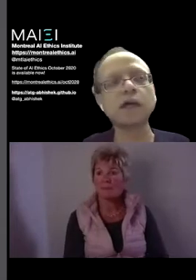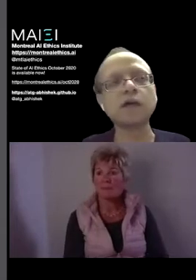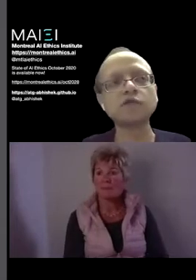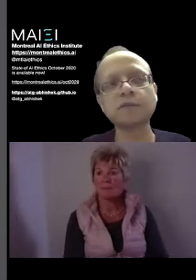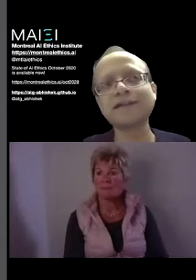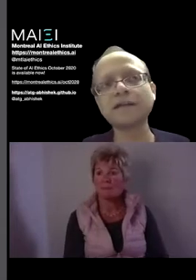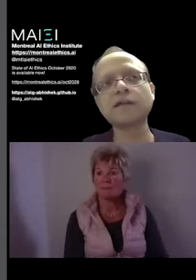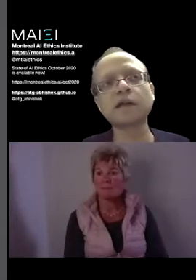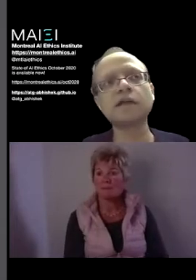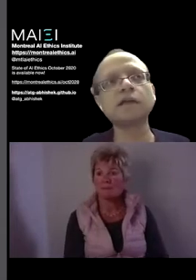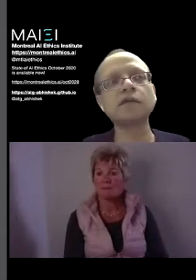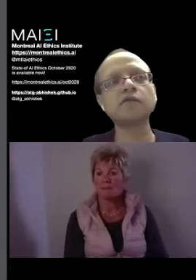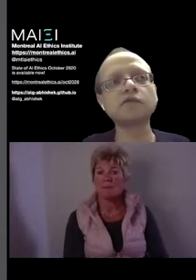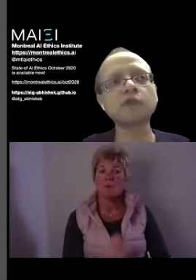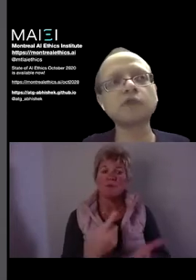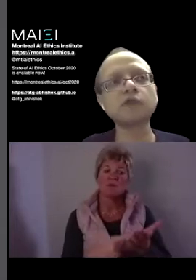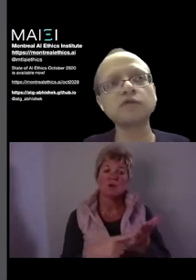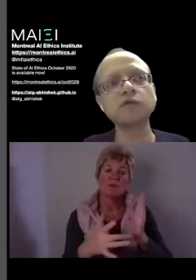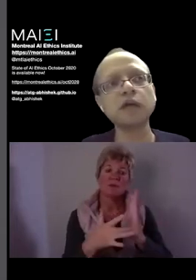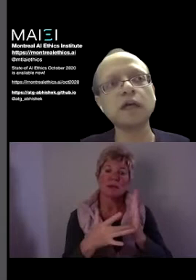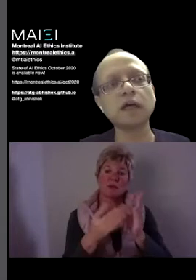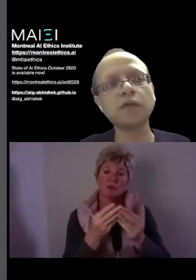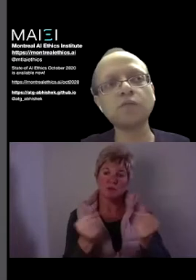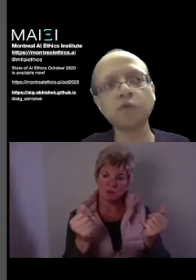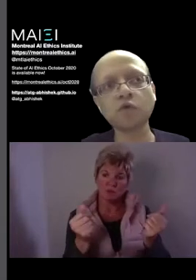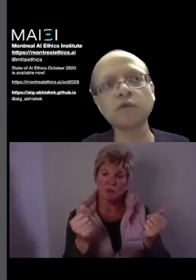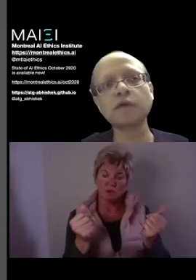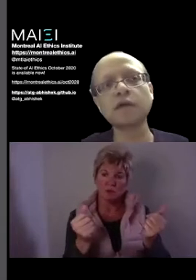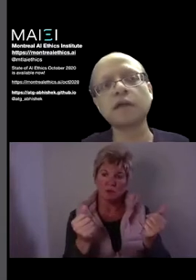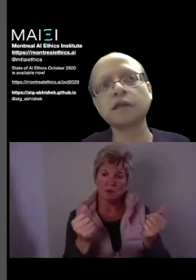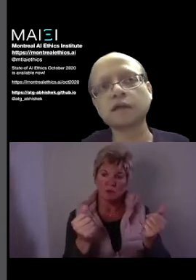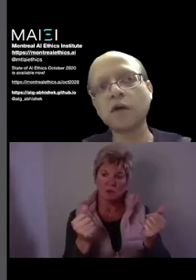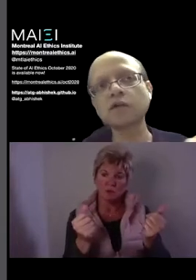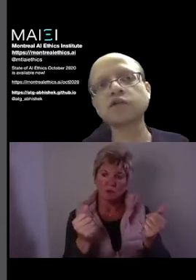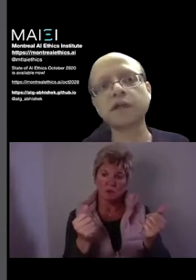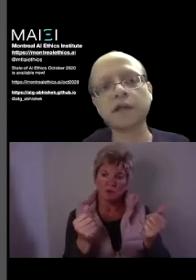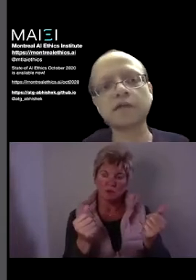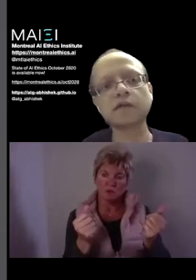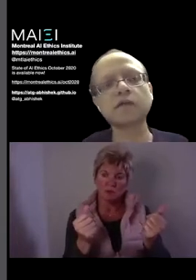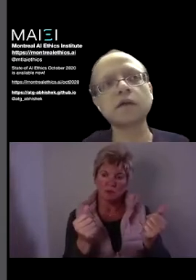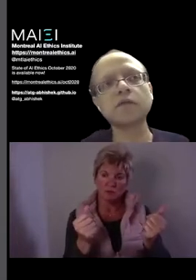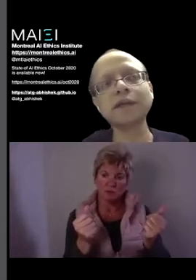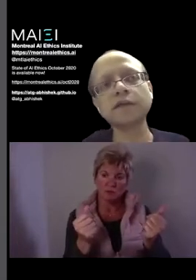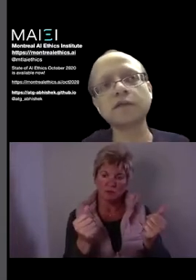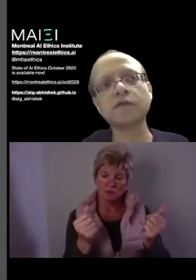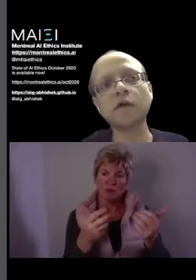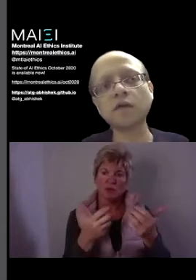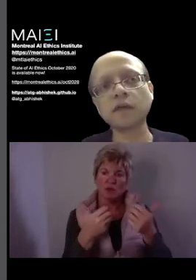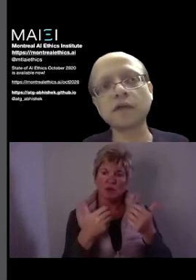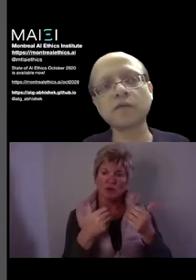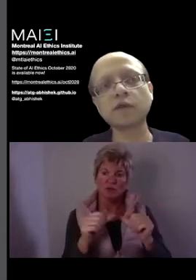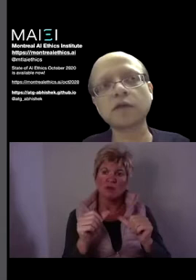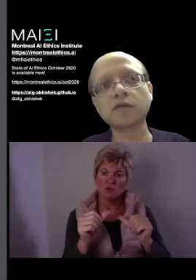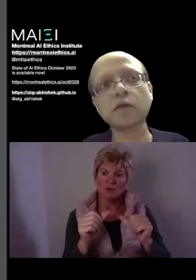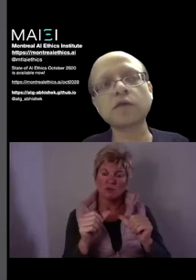techno-solutionism, which is basically this idea that you're trying to impose technology as a means